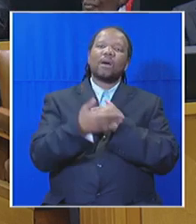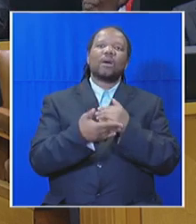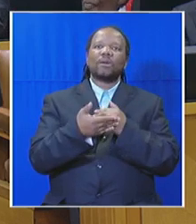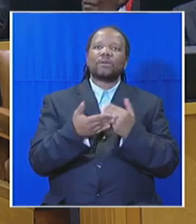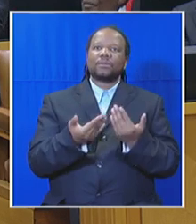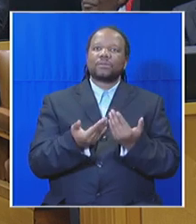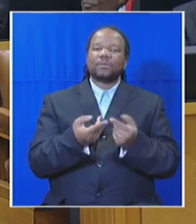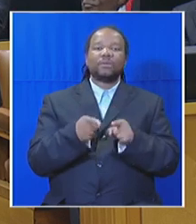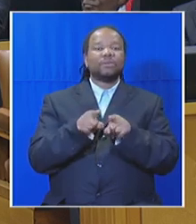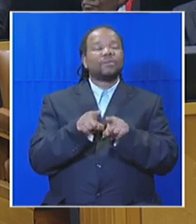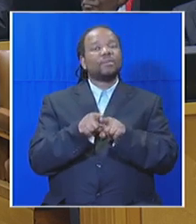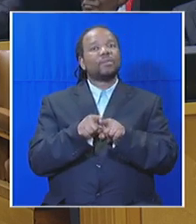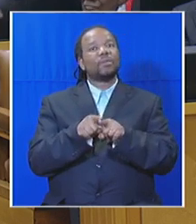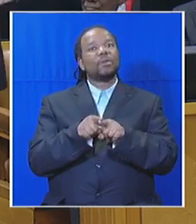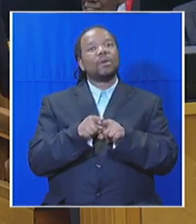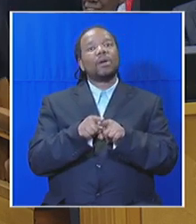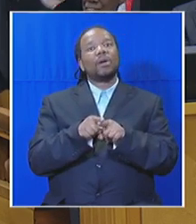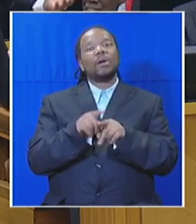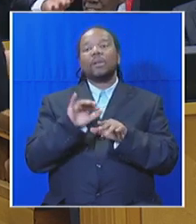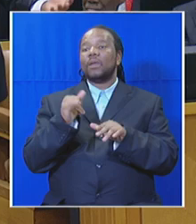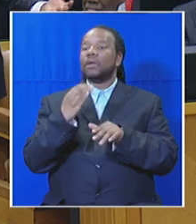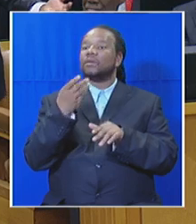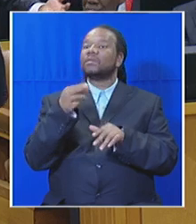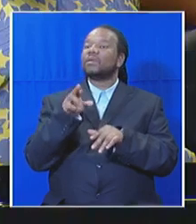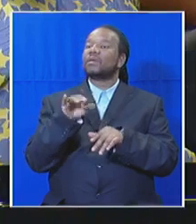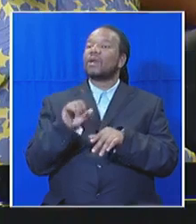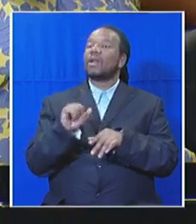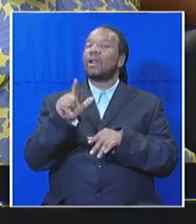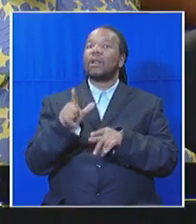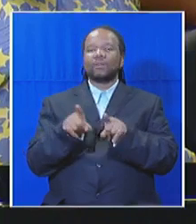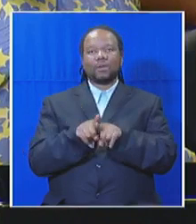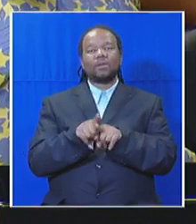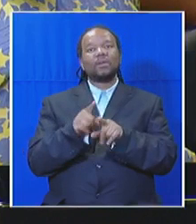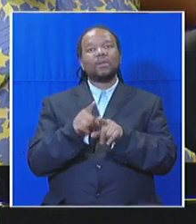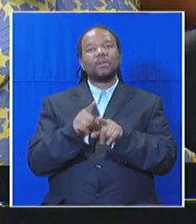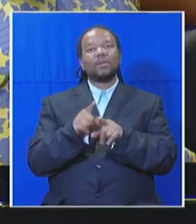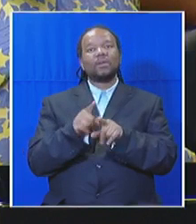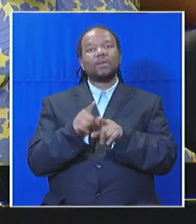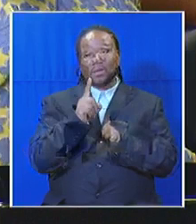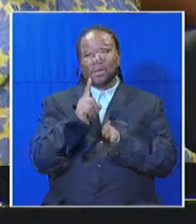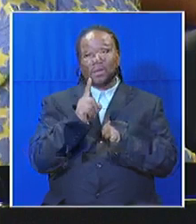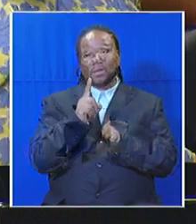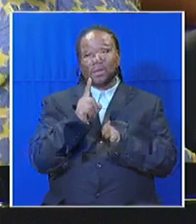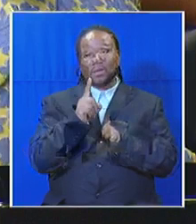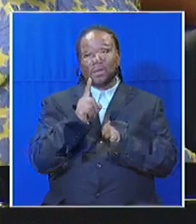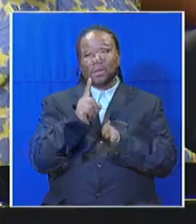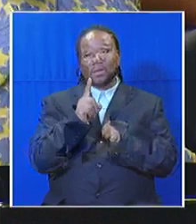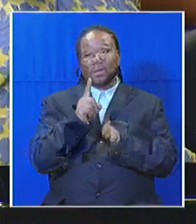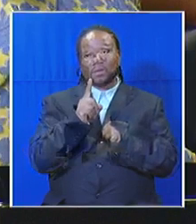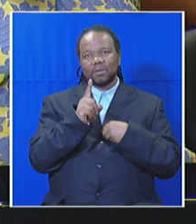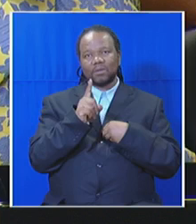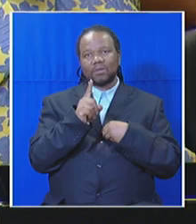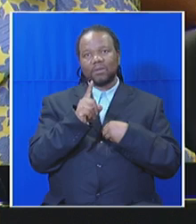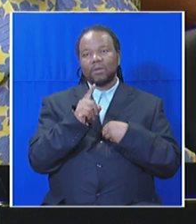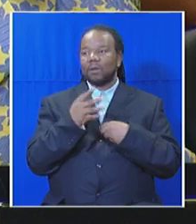did in Marikana of Cyril, that must be allowed. Honorable Malema, please take your It's seat. out of order. No, This please man take is your part seat. of